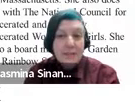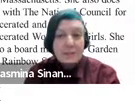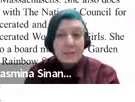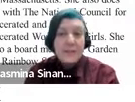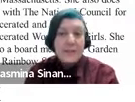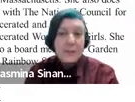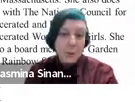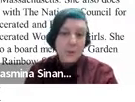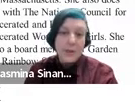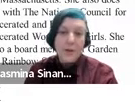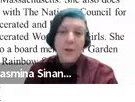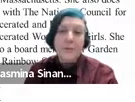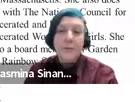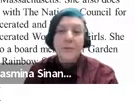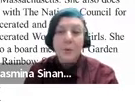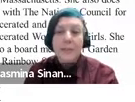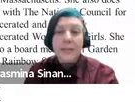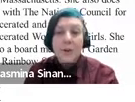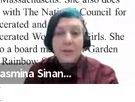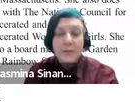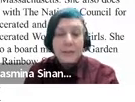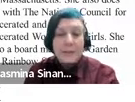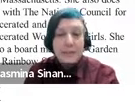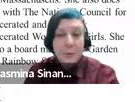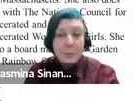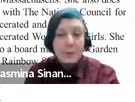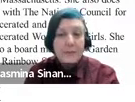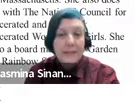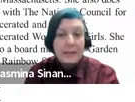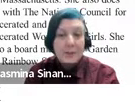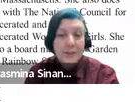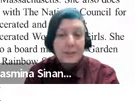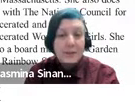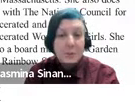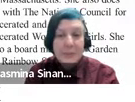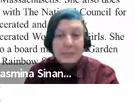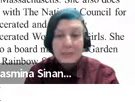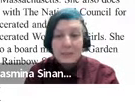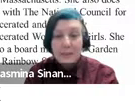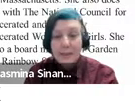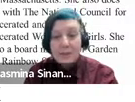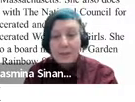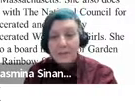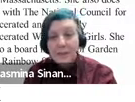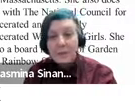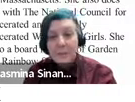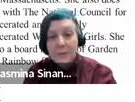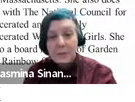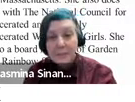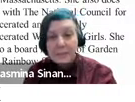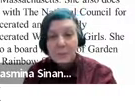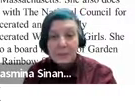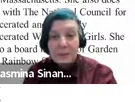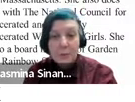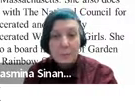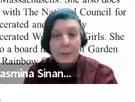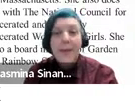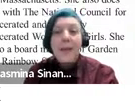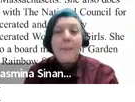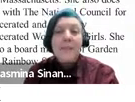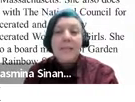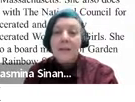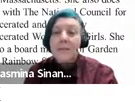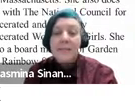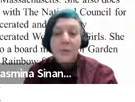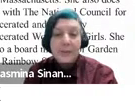Love Project and serves as a co-chair of the formerly incarcerated subgroup of the National LGBT HIV Criminal Justice Working